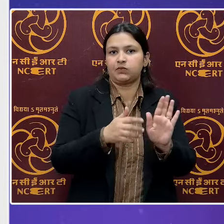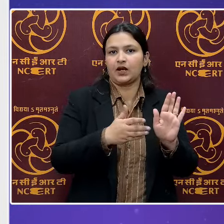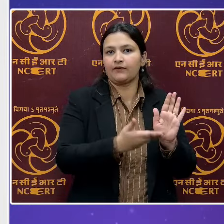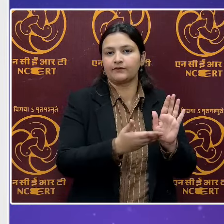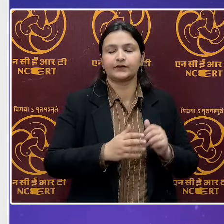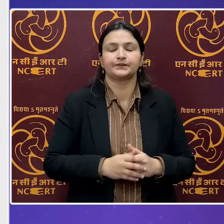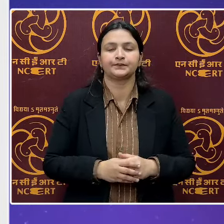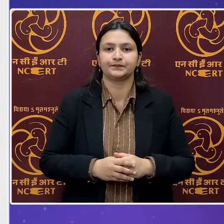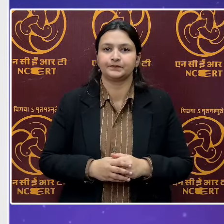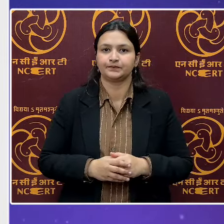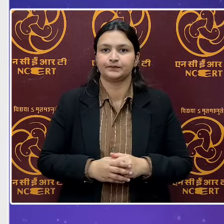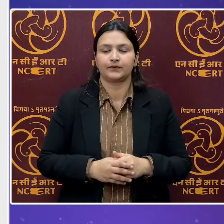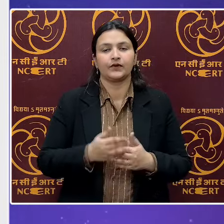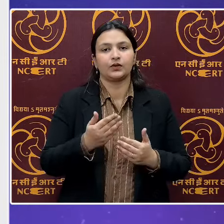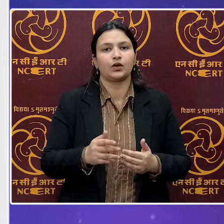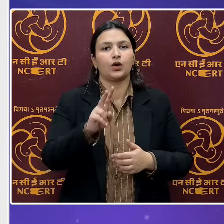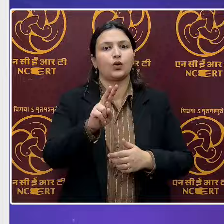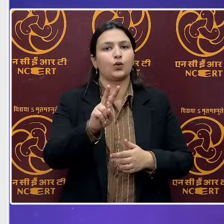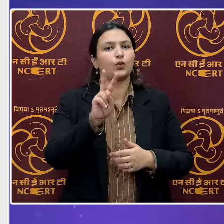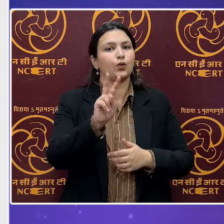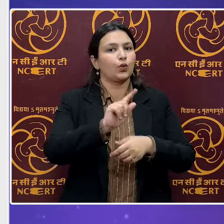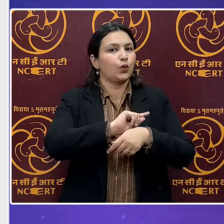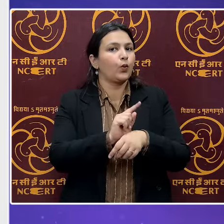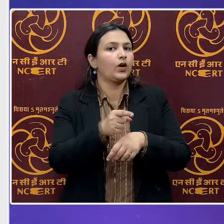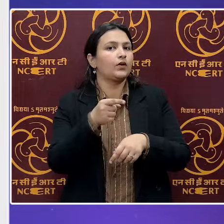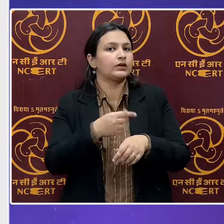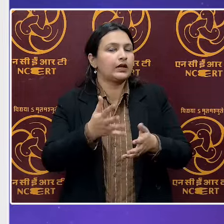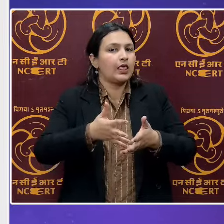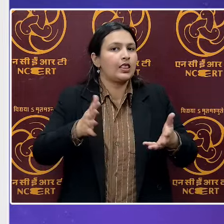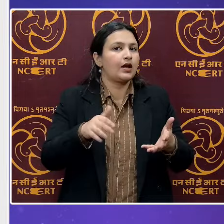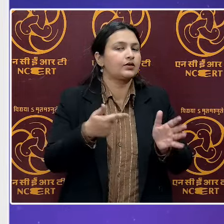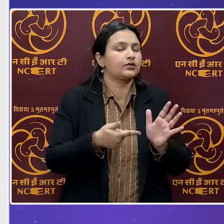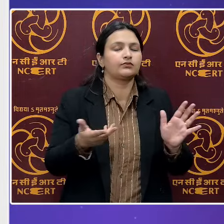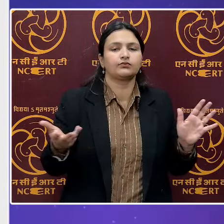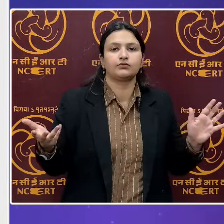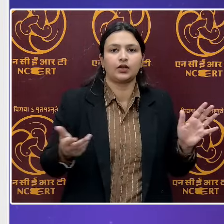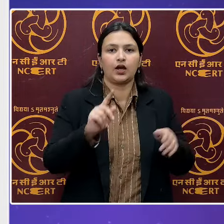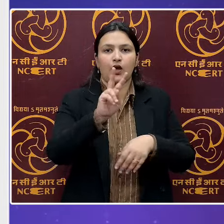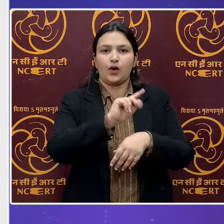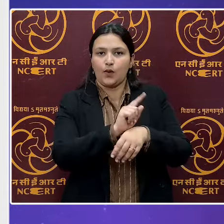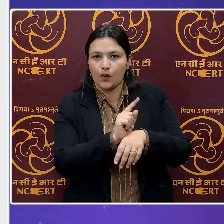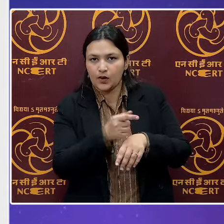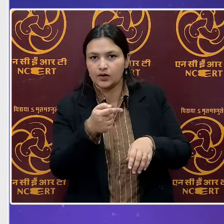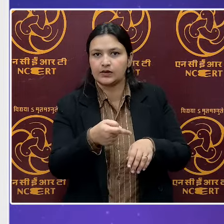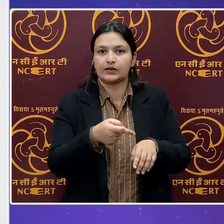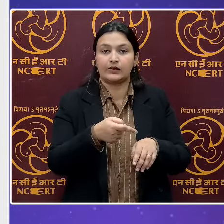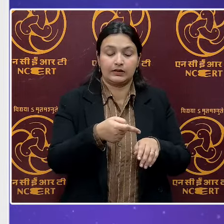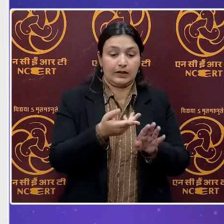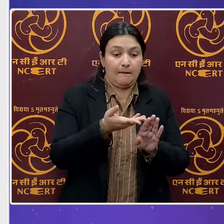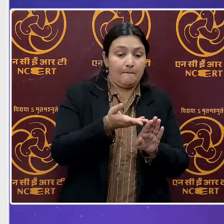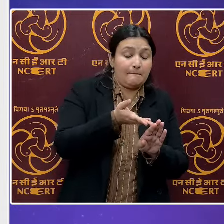a larger phase, that means velocity is ahead of displacement.